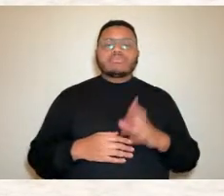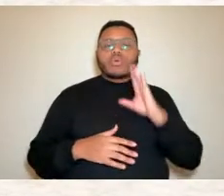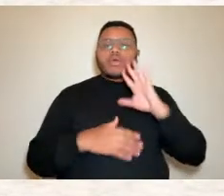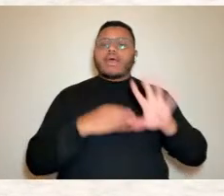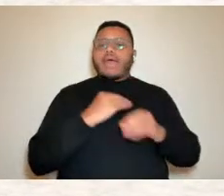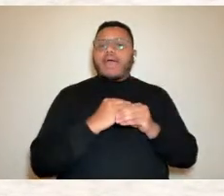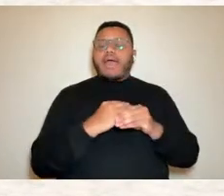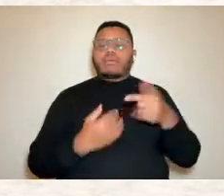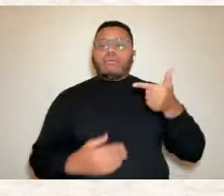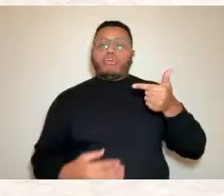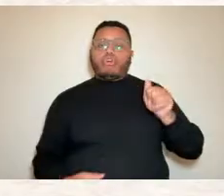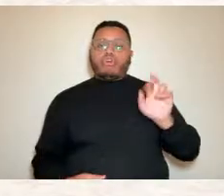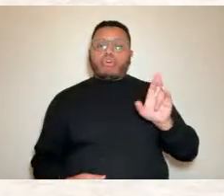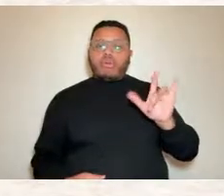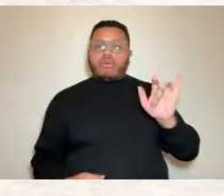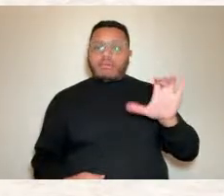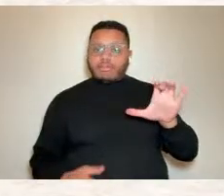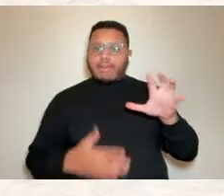garlic powder